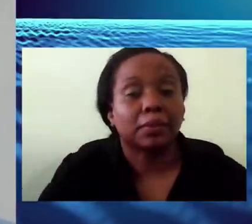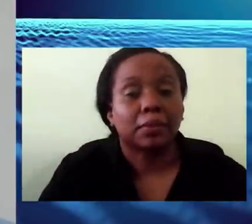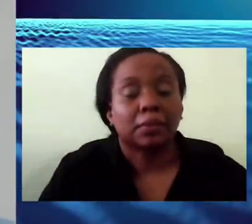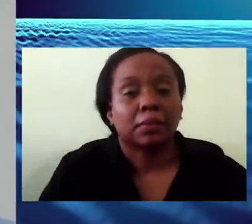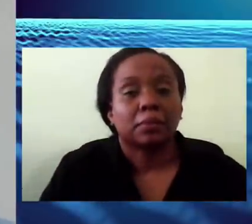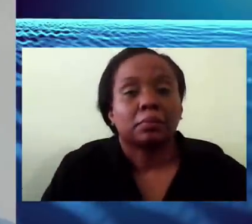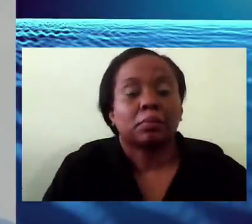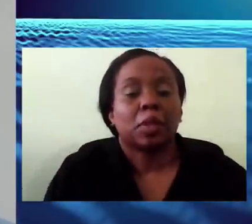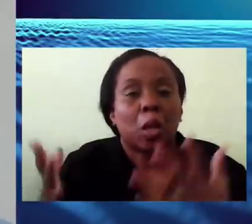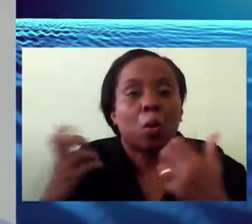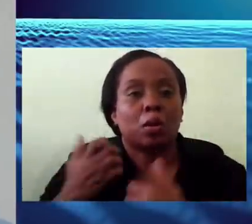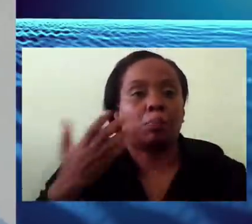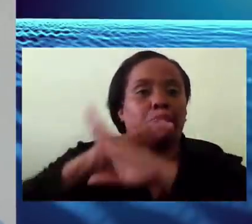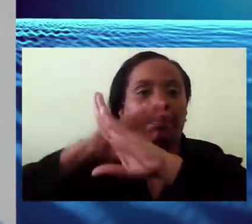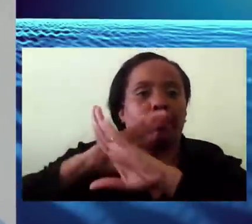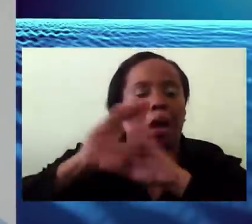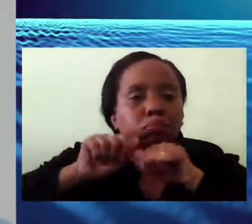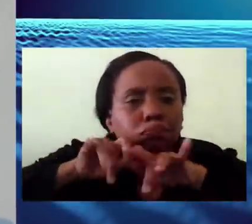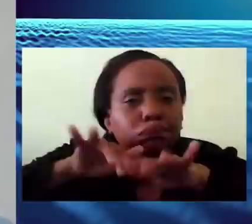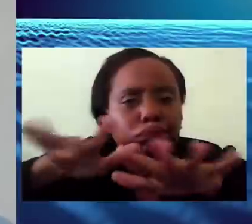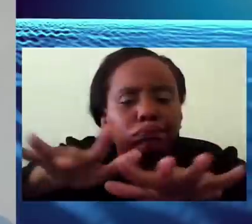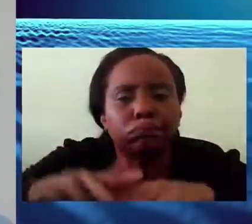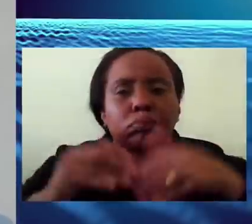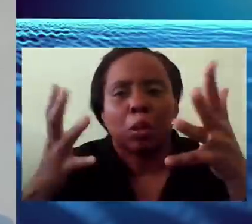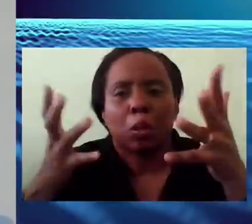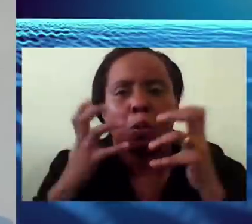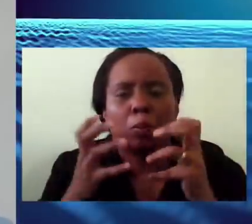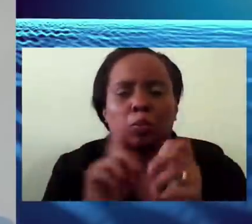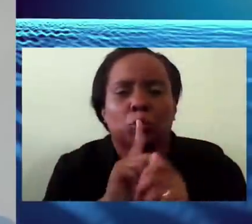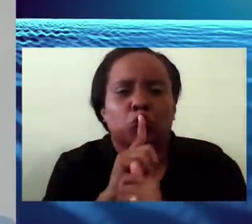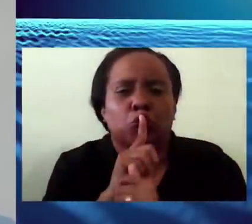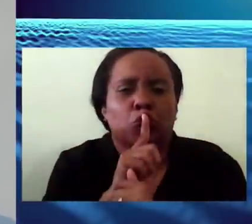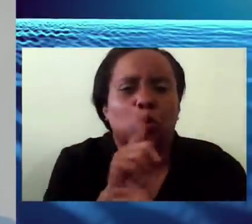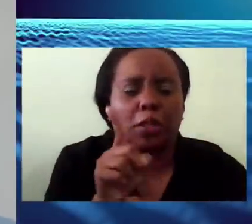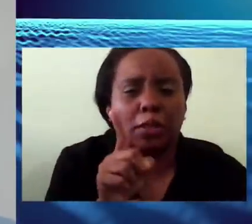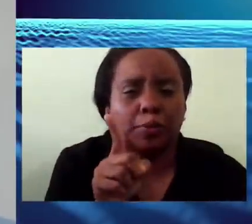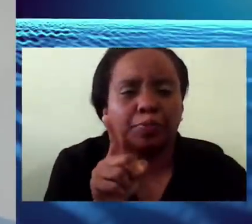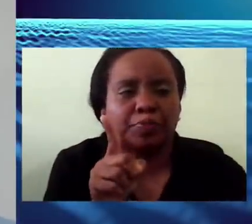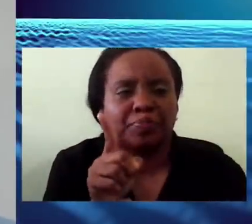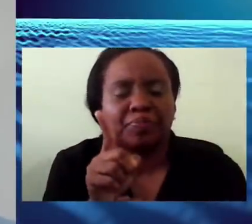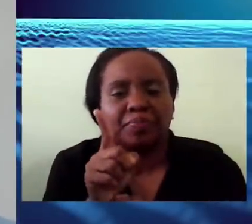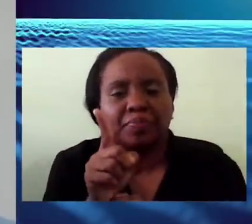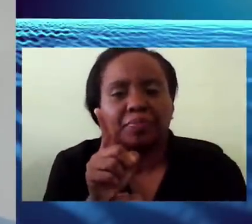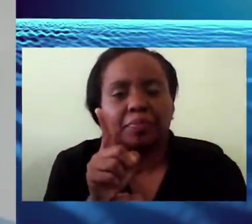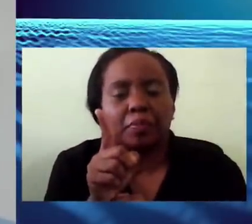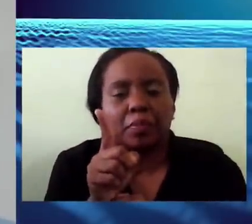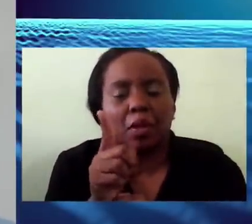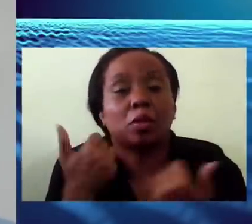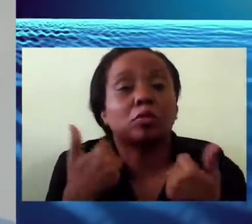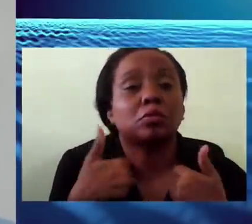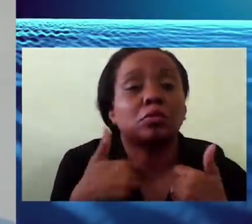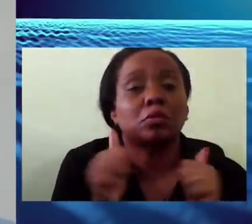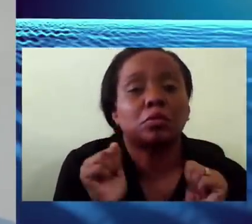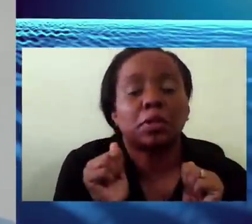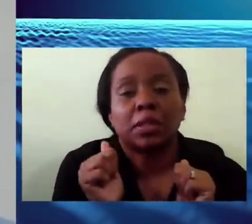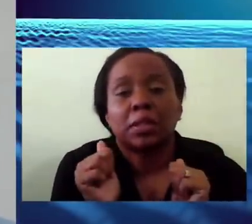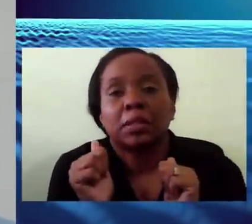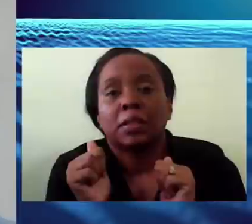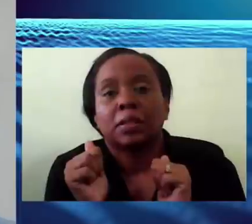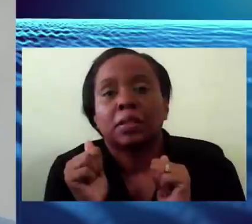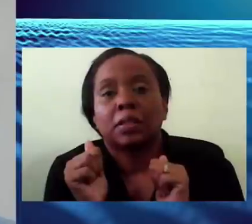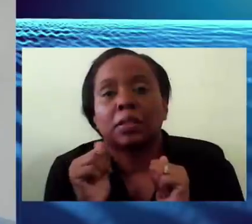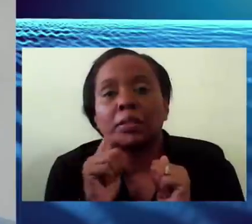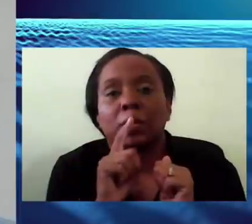the spread of the virus and to try to dig a hole, so to speak, in this cluster, because we don't want